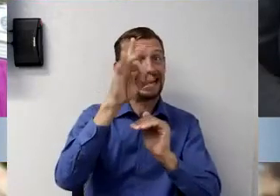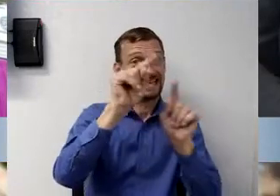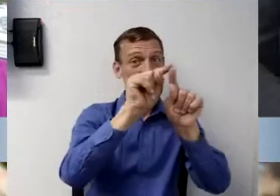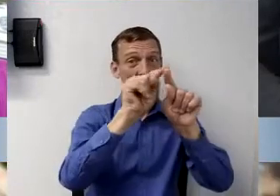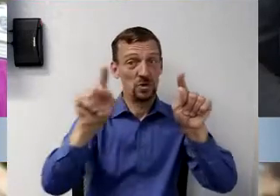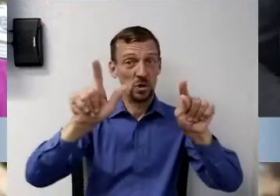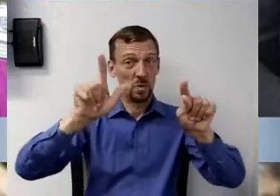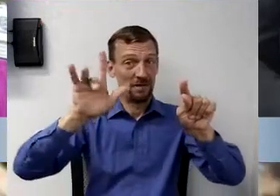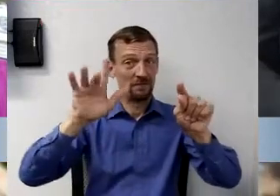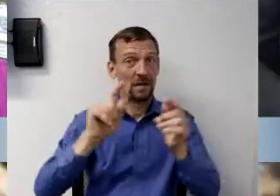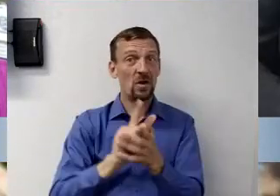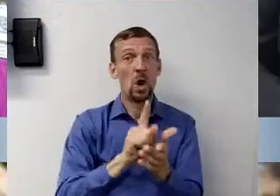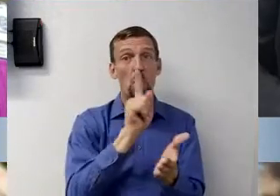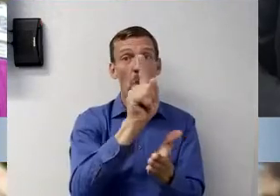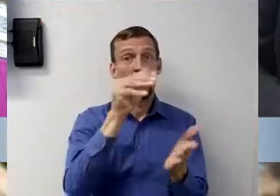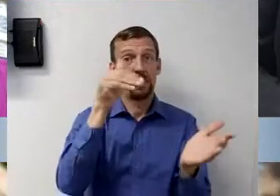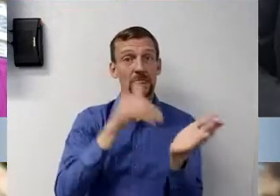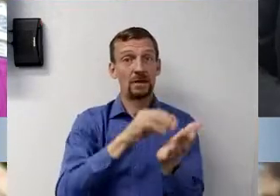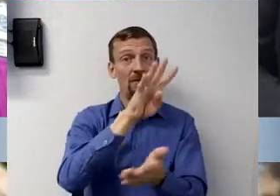25,